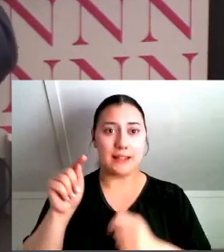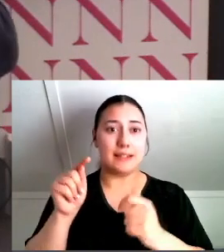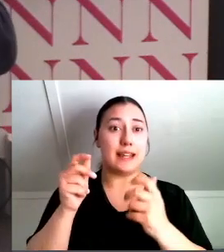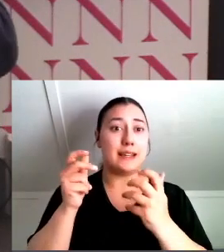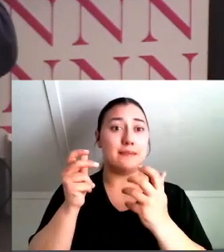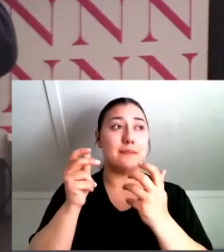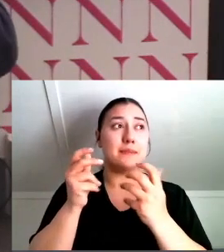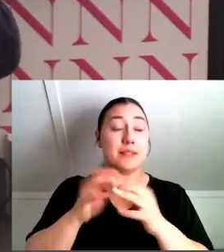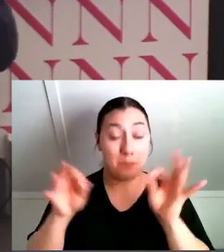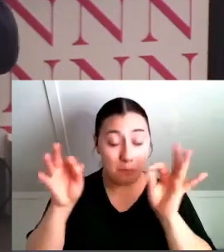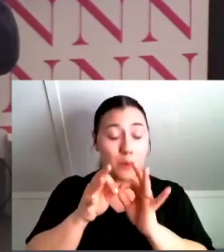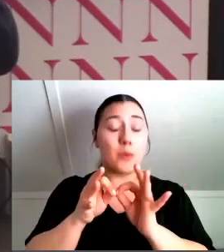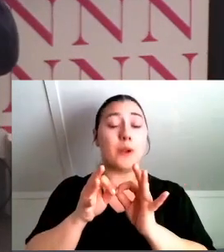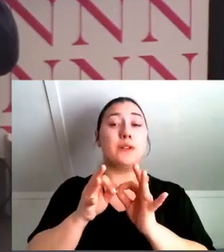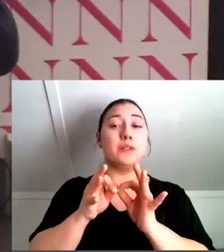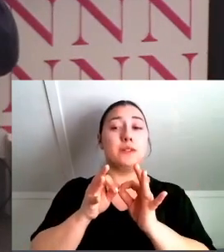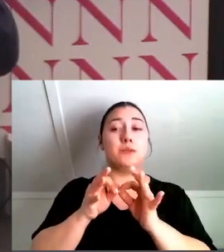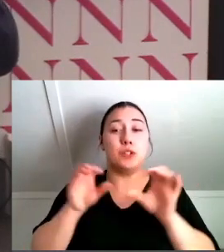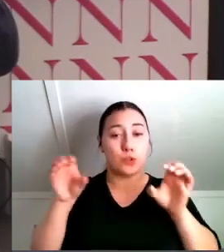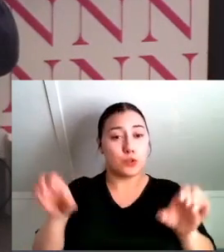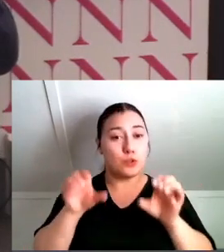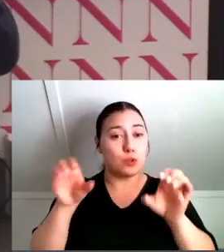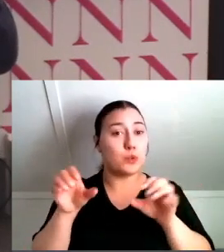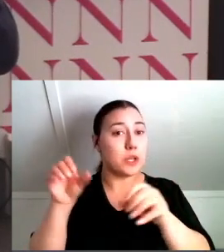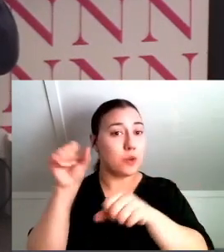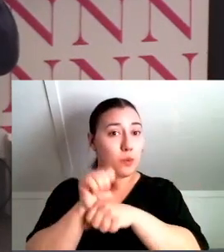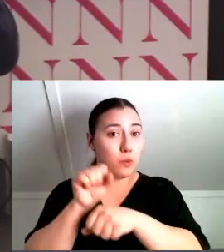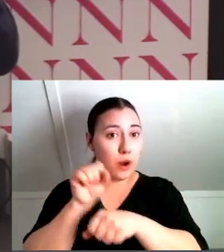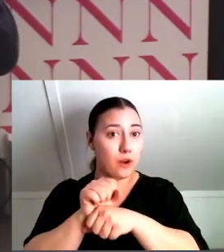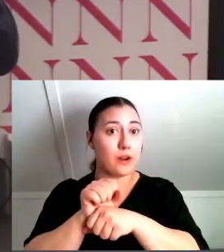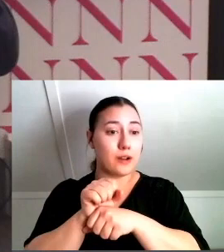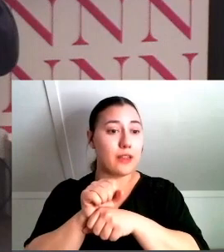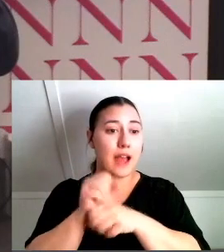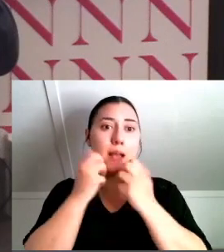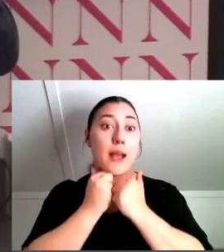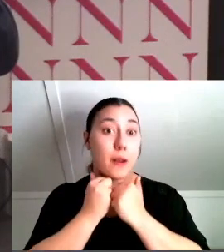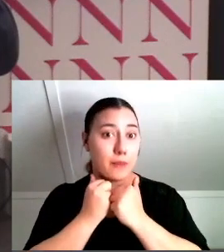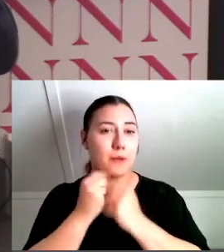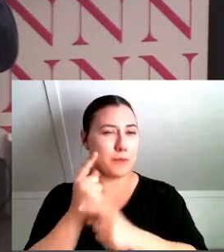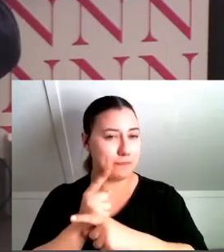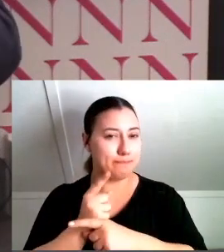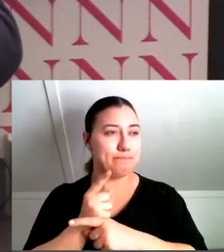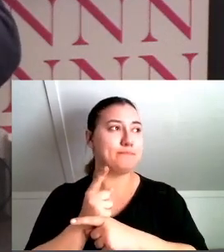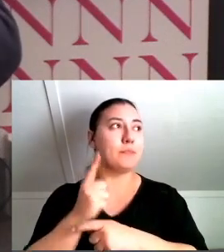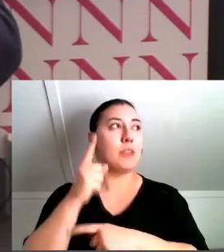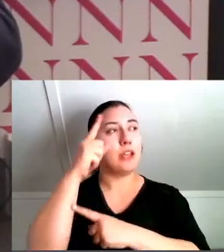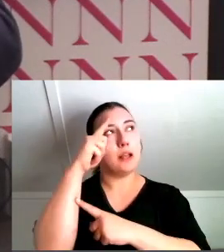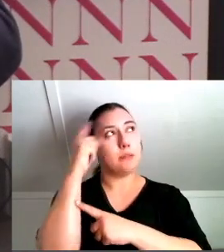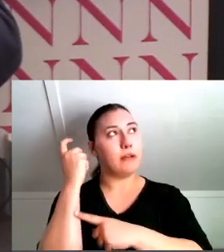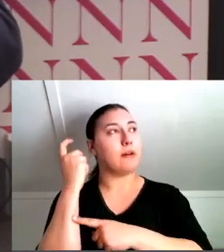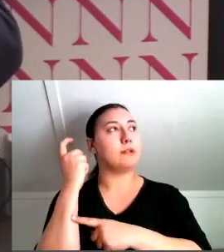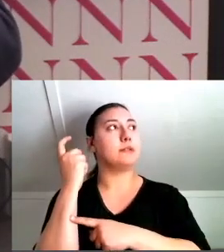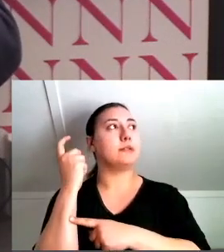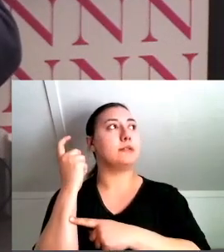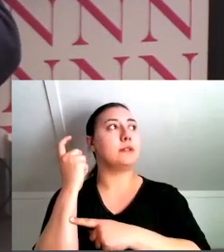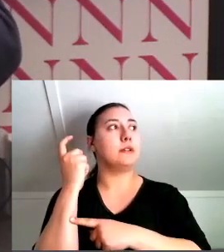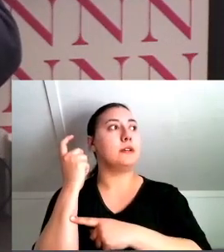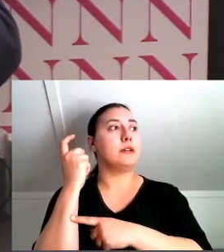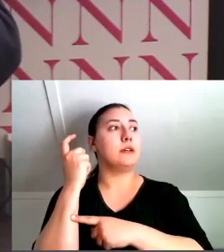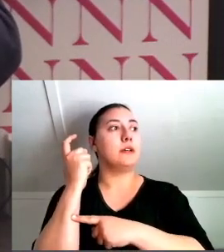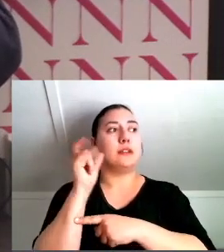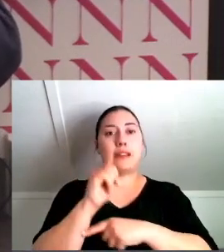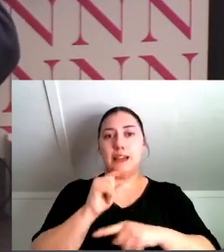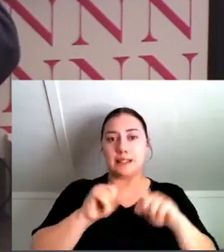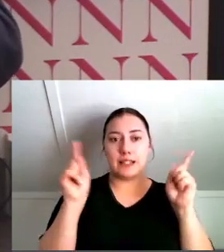that's odd, right? Because that's a different set of people who don't work